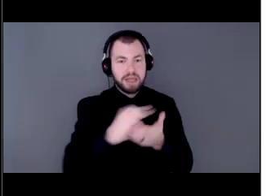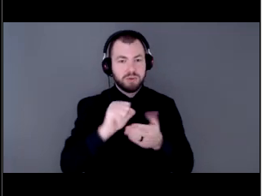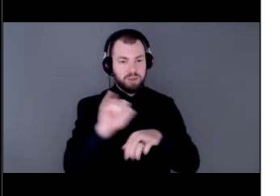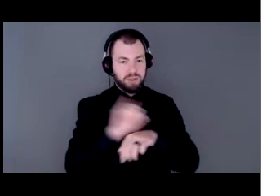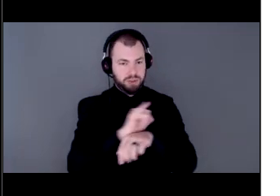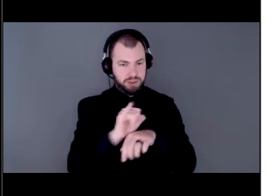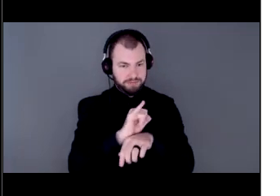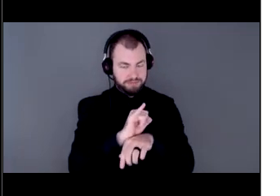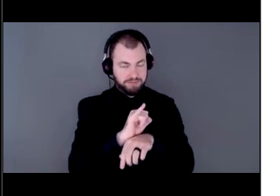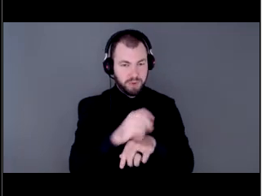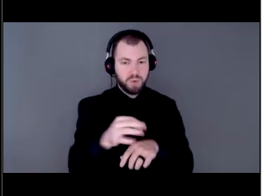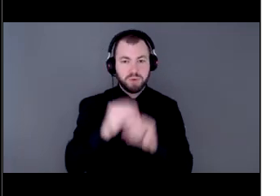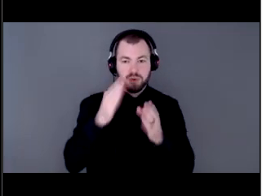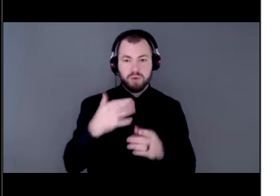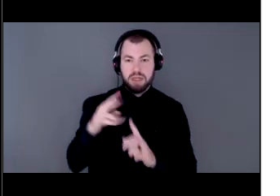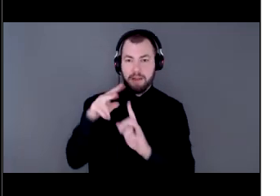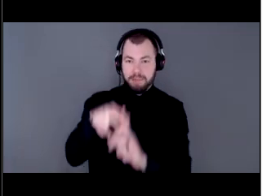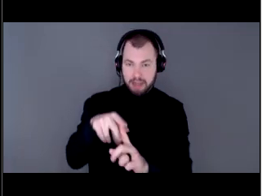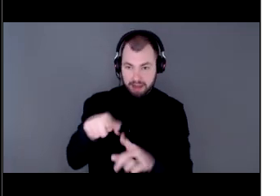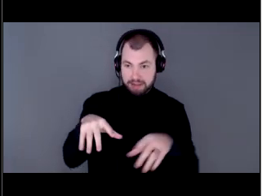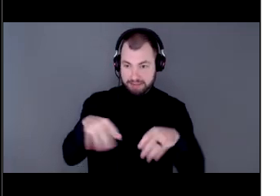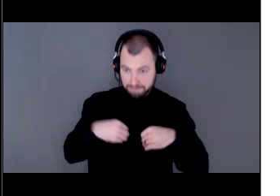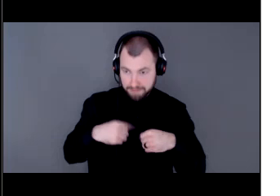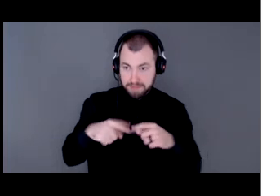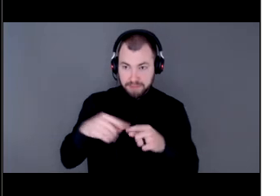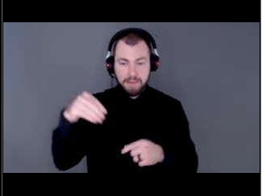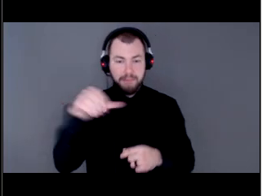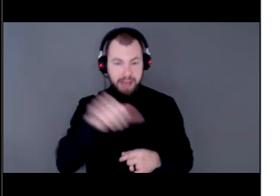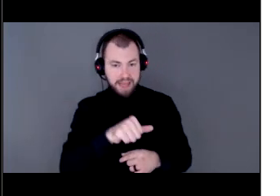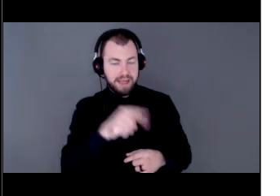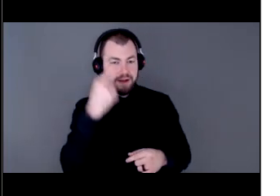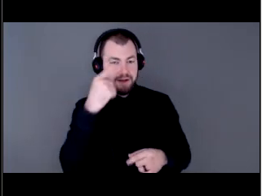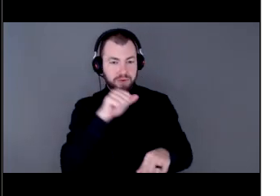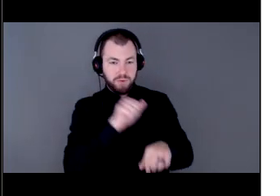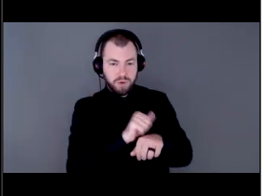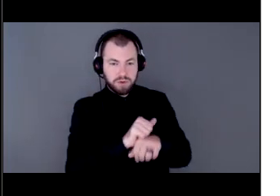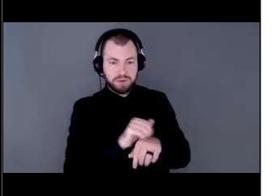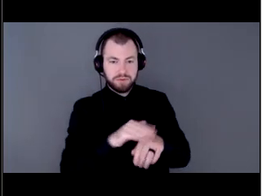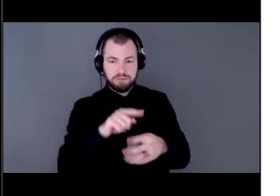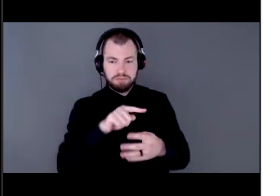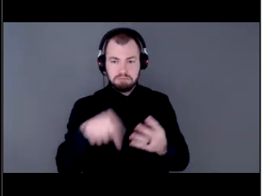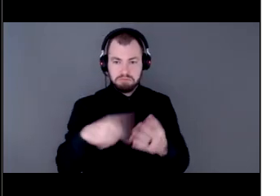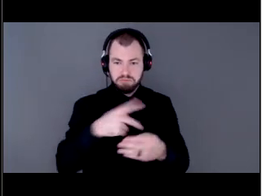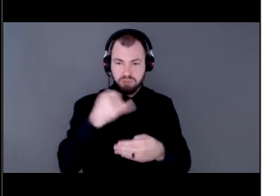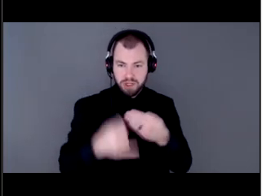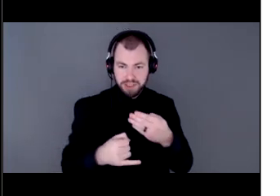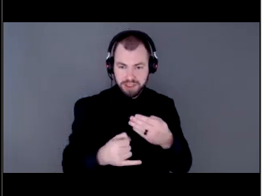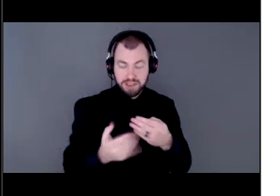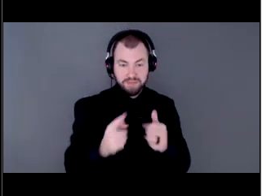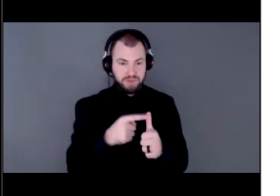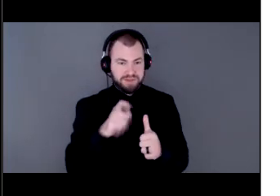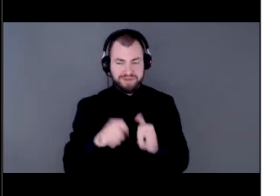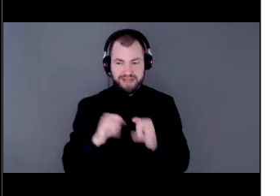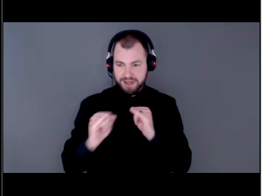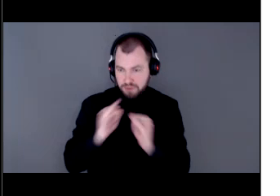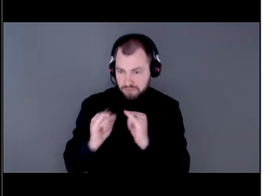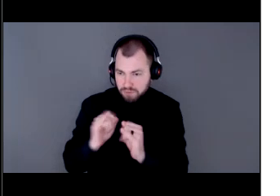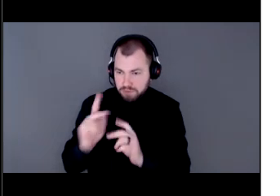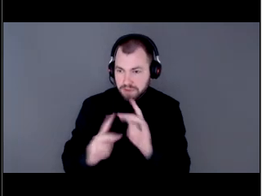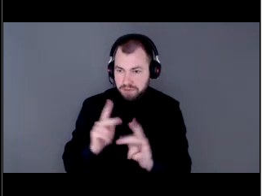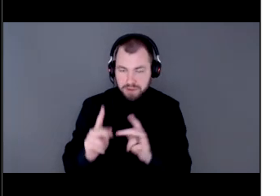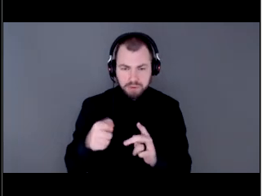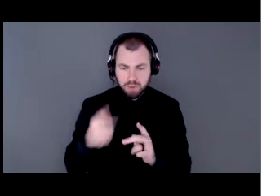and they're then accepted and paid to work on projects that first they have to interview people in the community about what they're